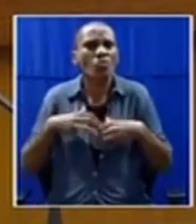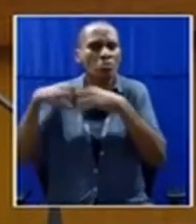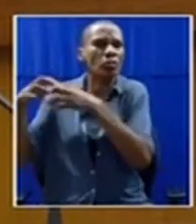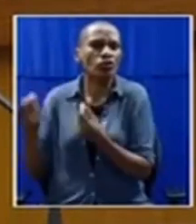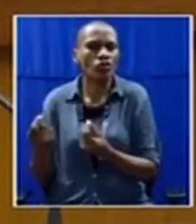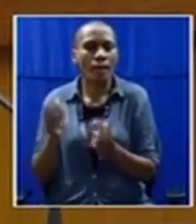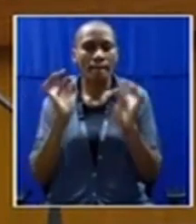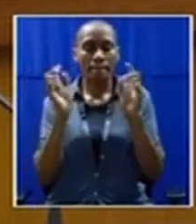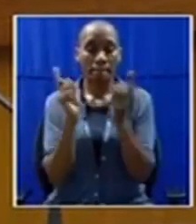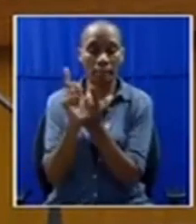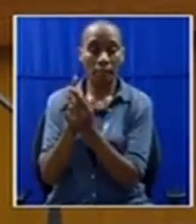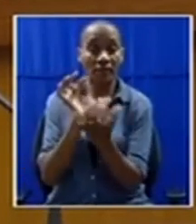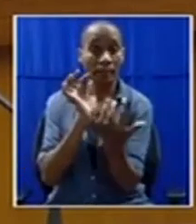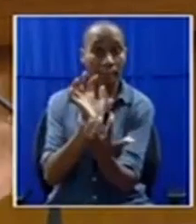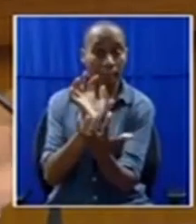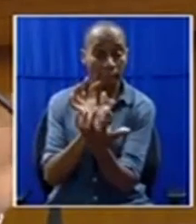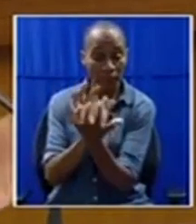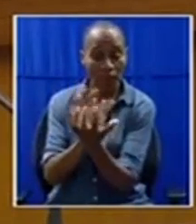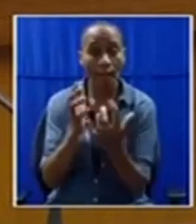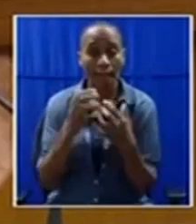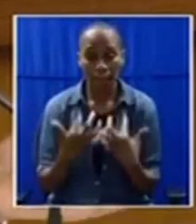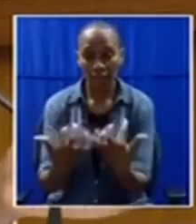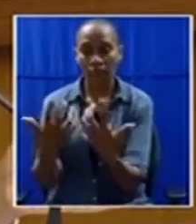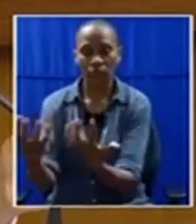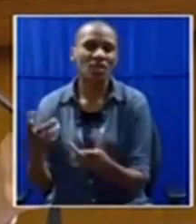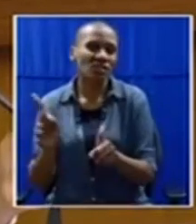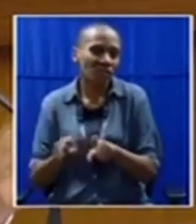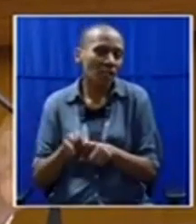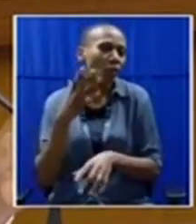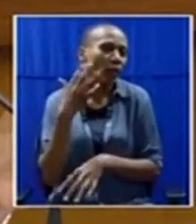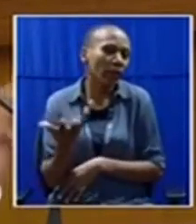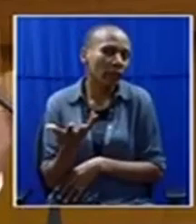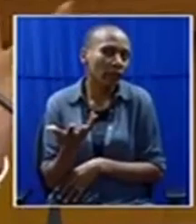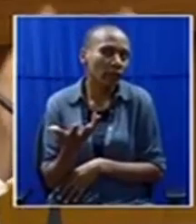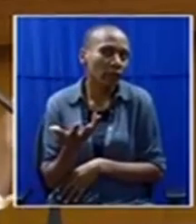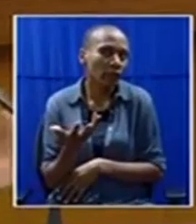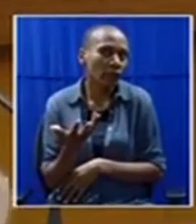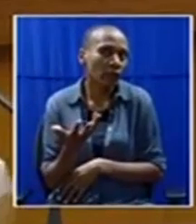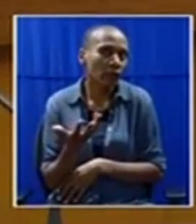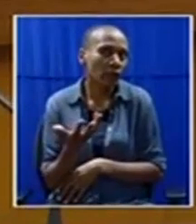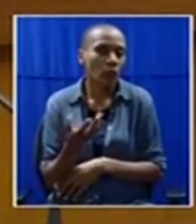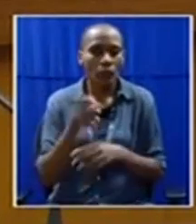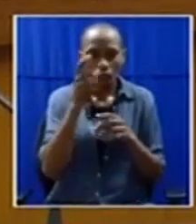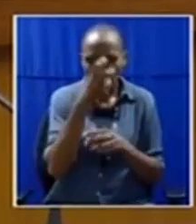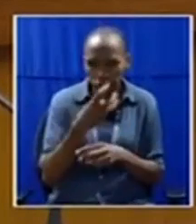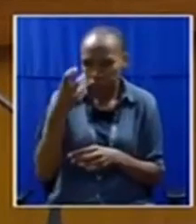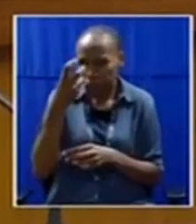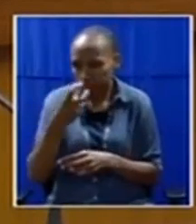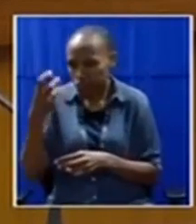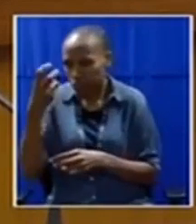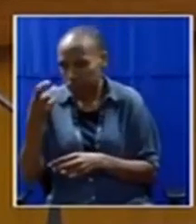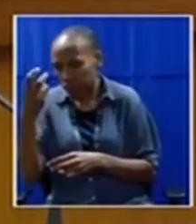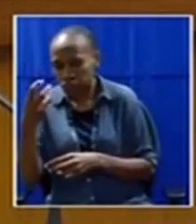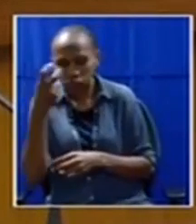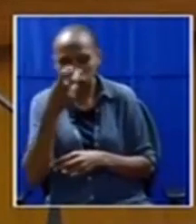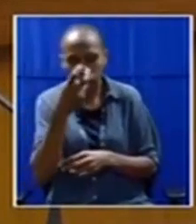and we did things very openly, like when we were looking and recruiting